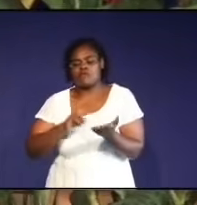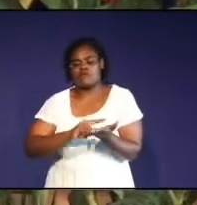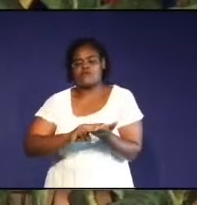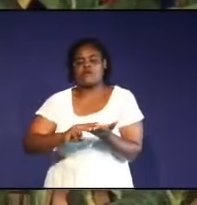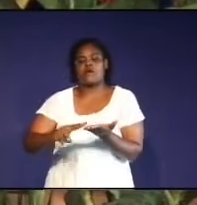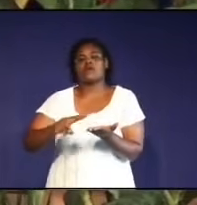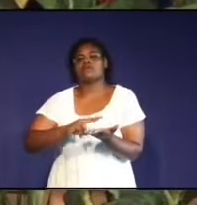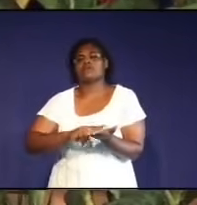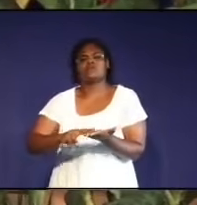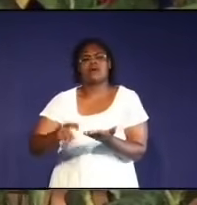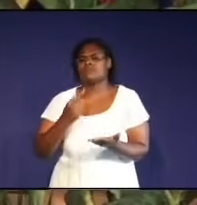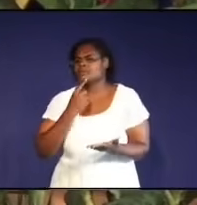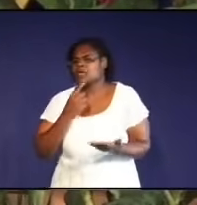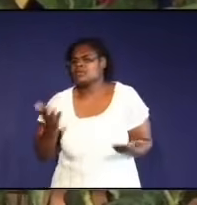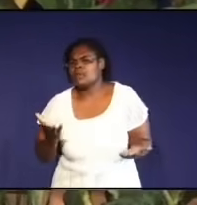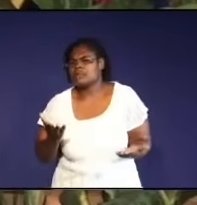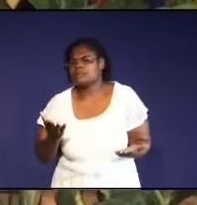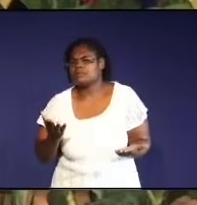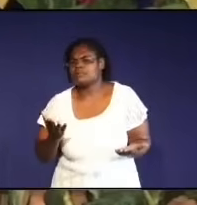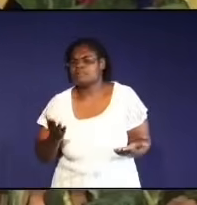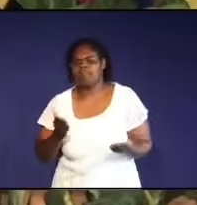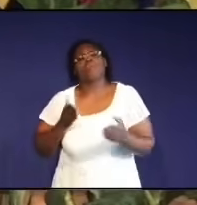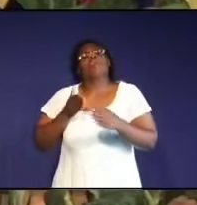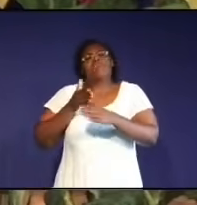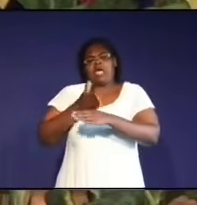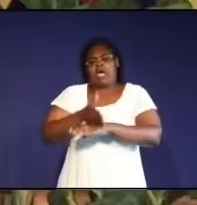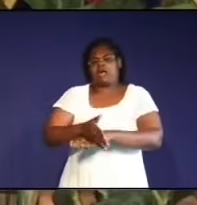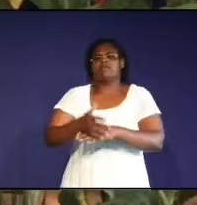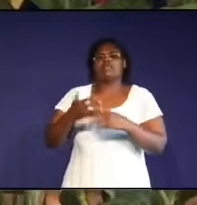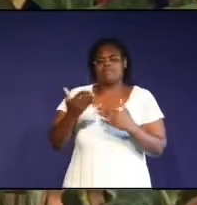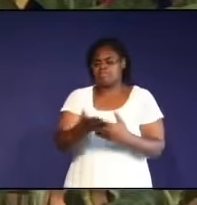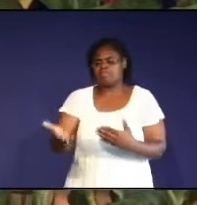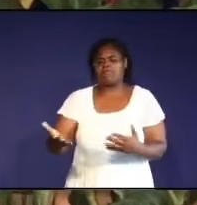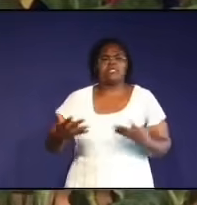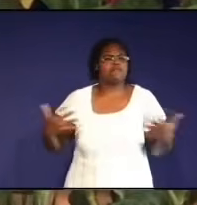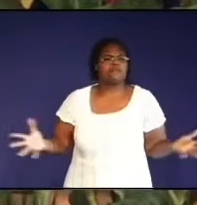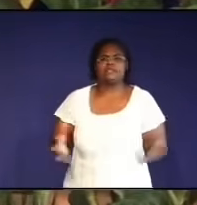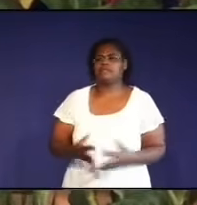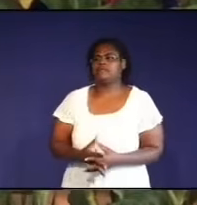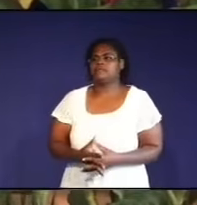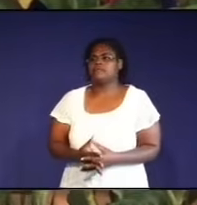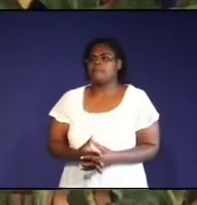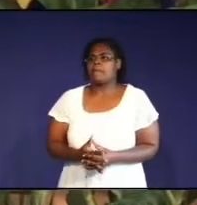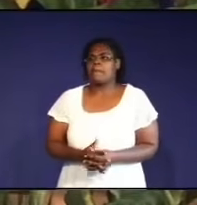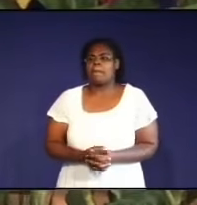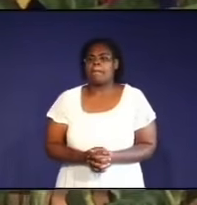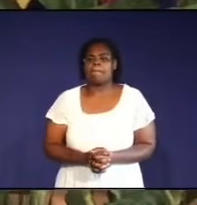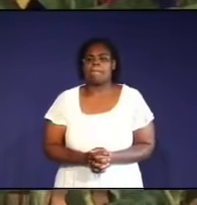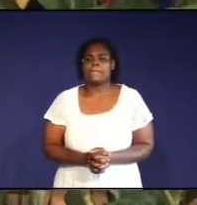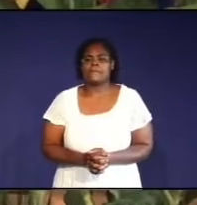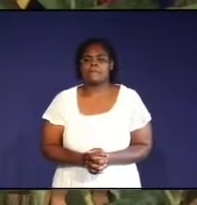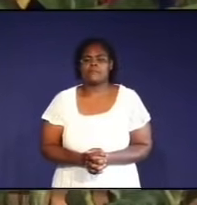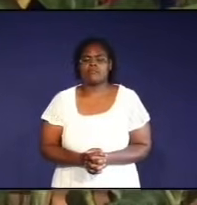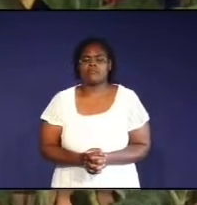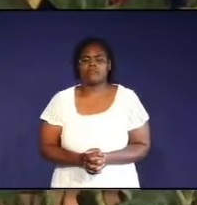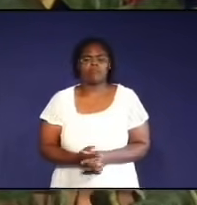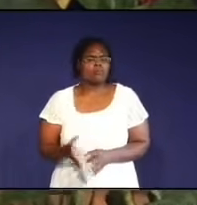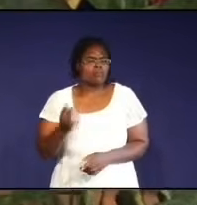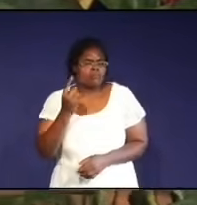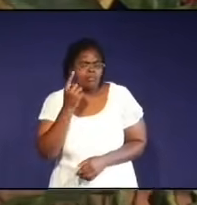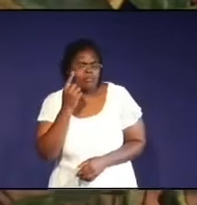The text says, and after these things, I saw